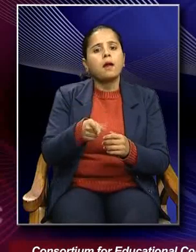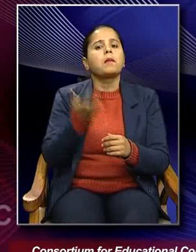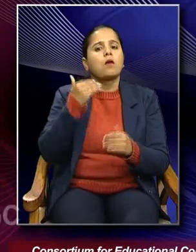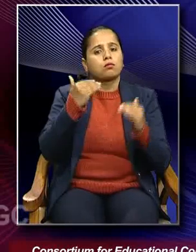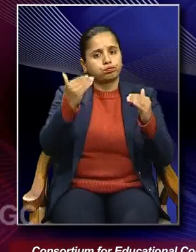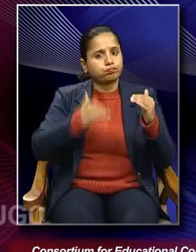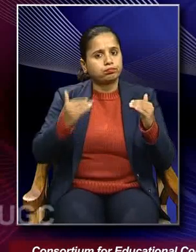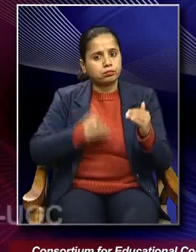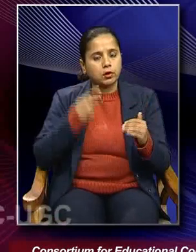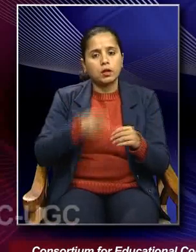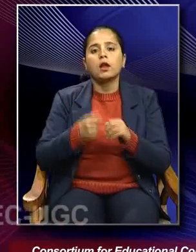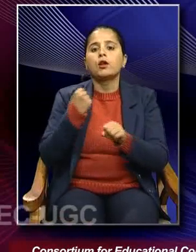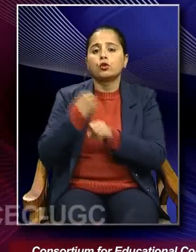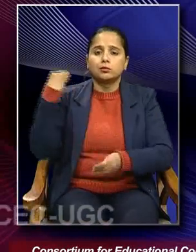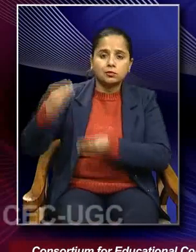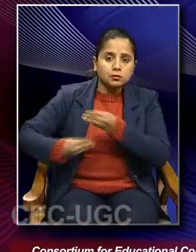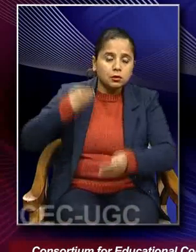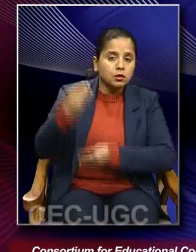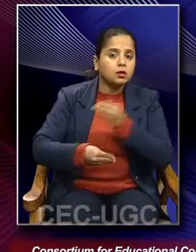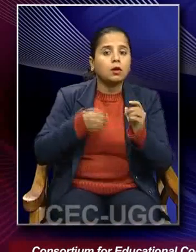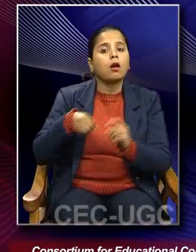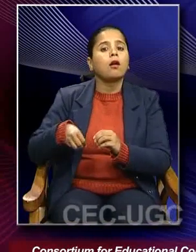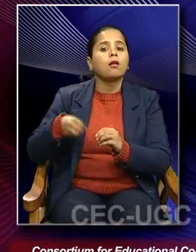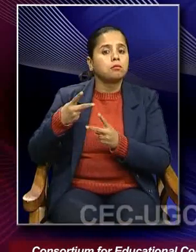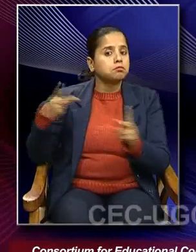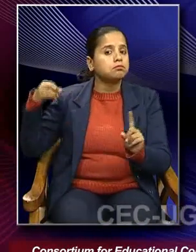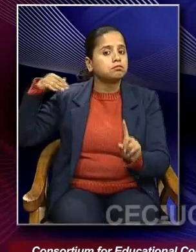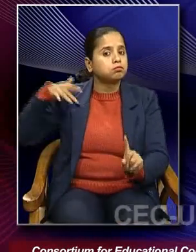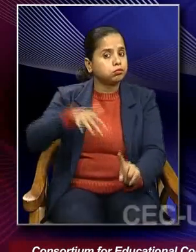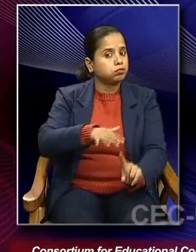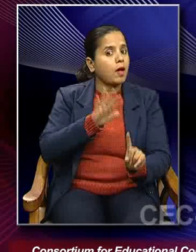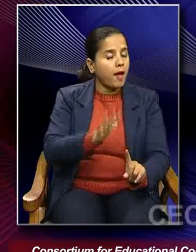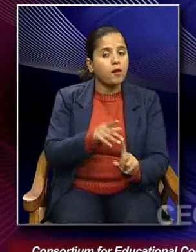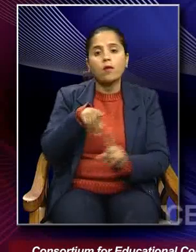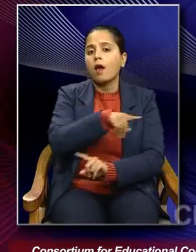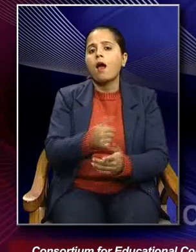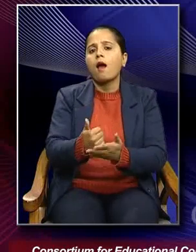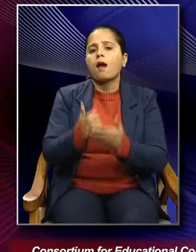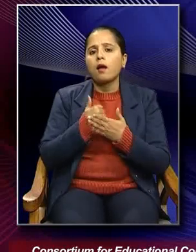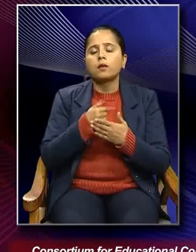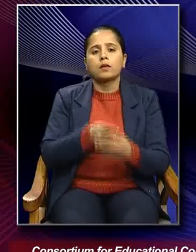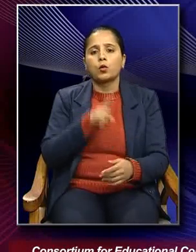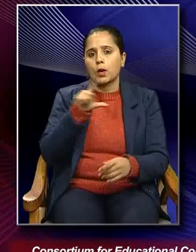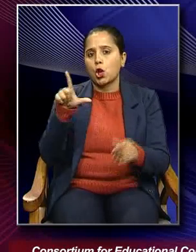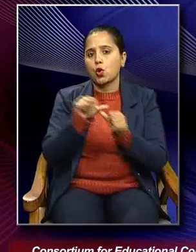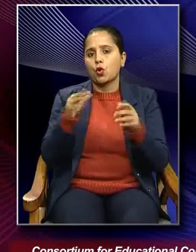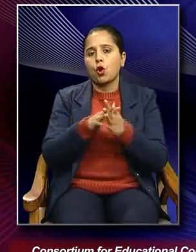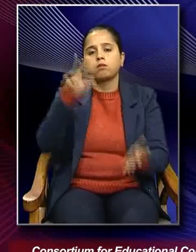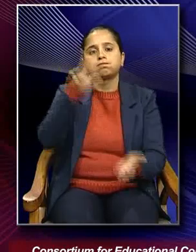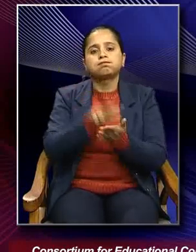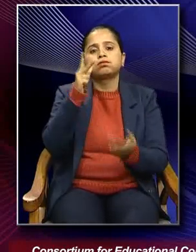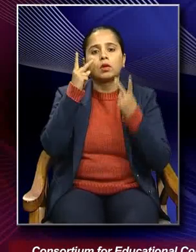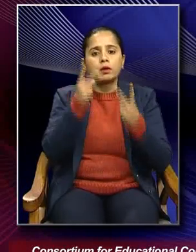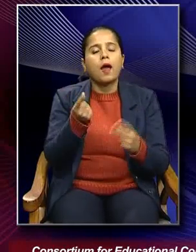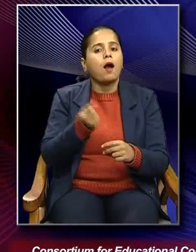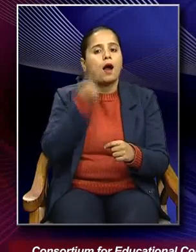down from generation to generation and helps us legitimize the understanding